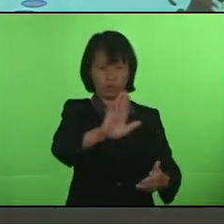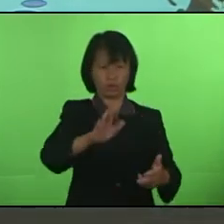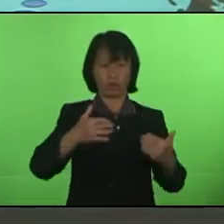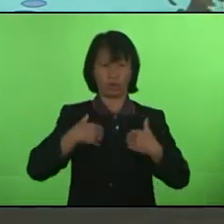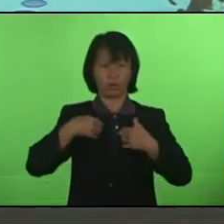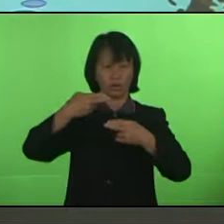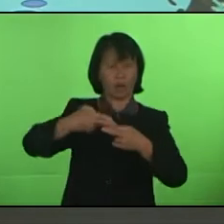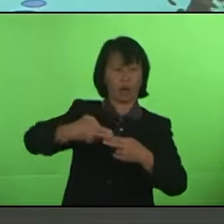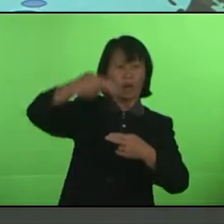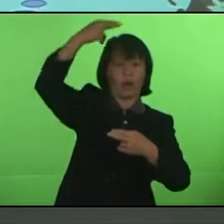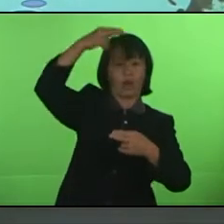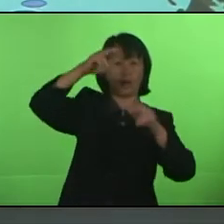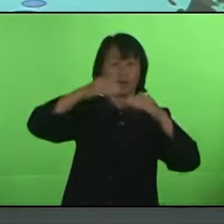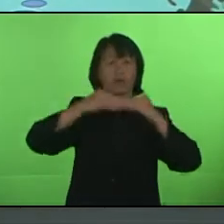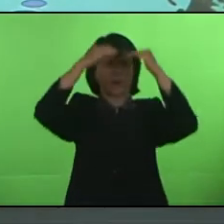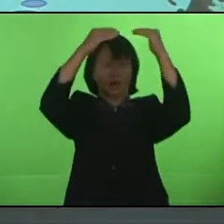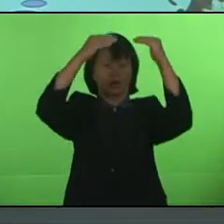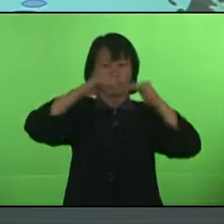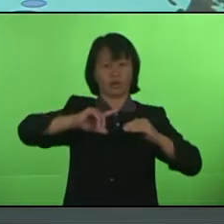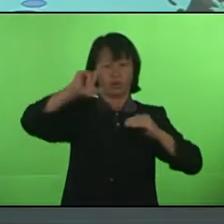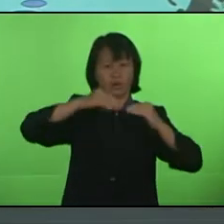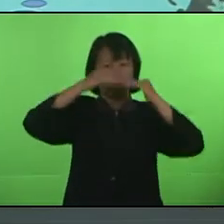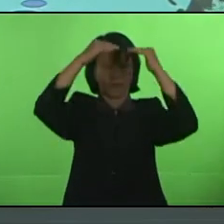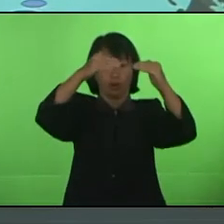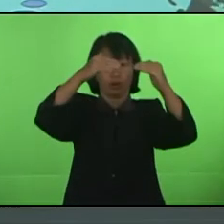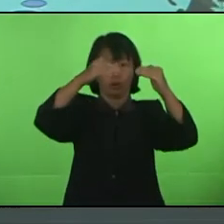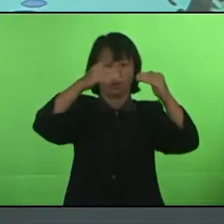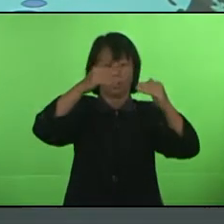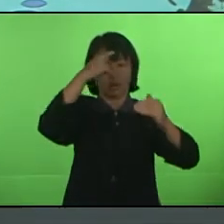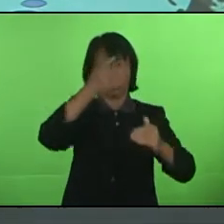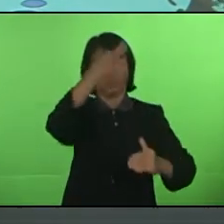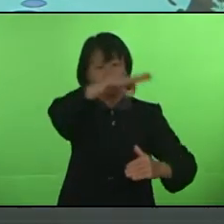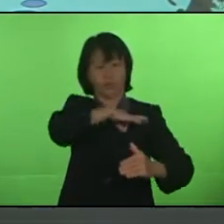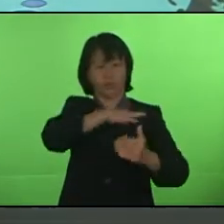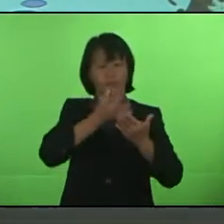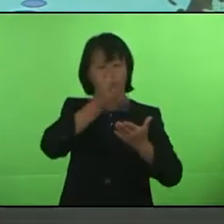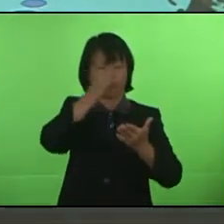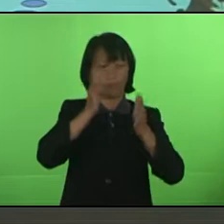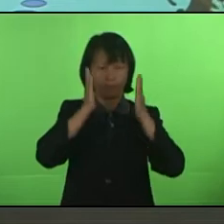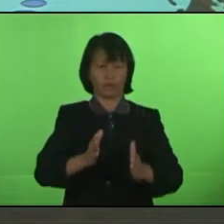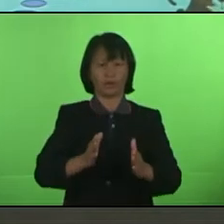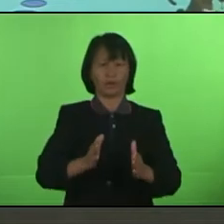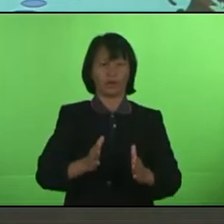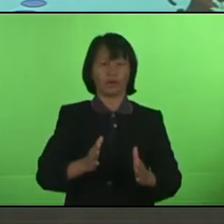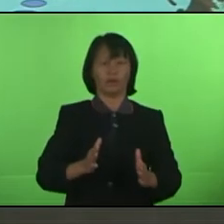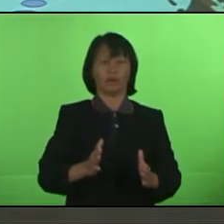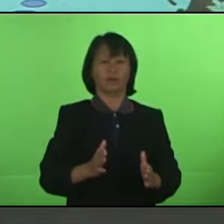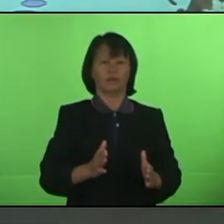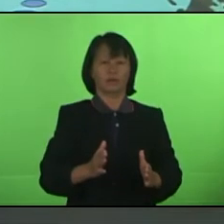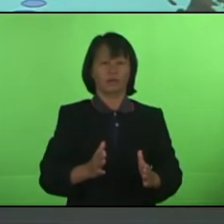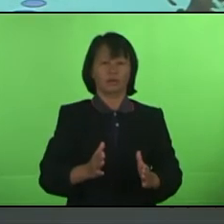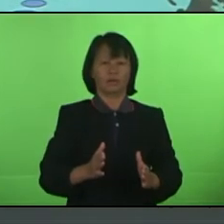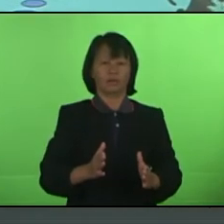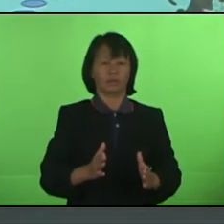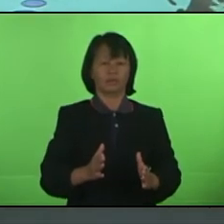the higher level of shall I say, a benefit to the learners by way of these